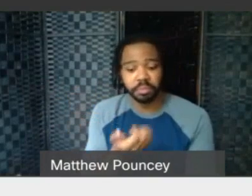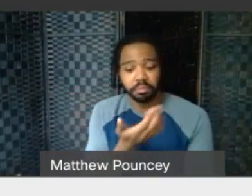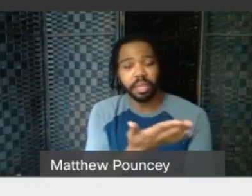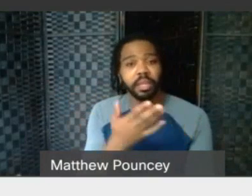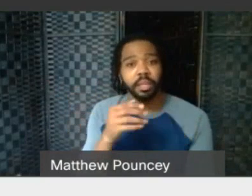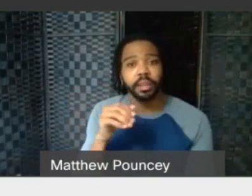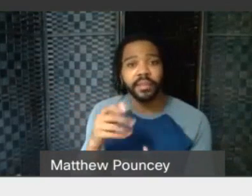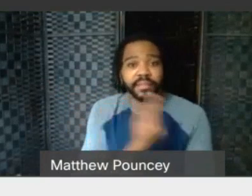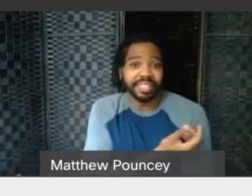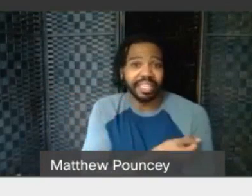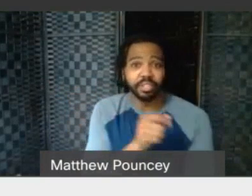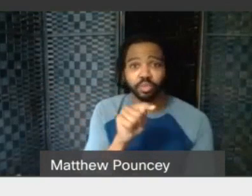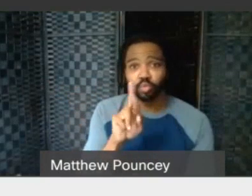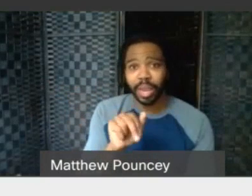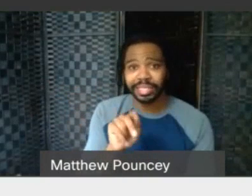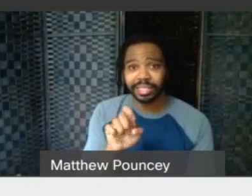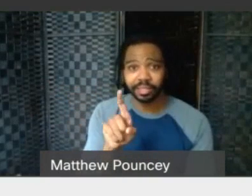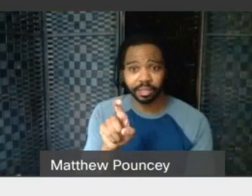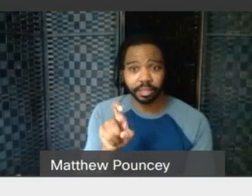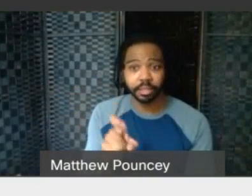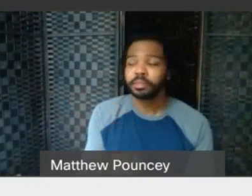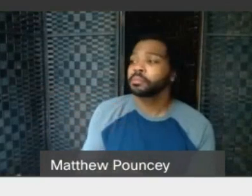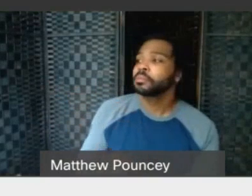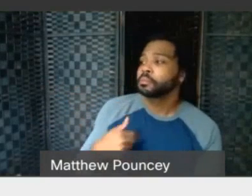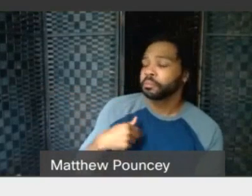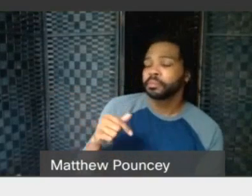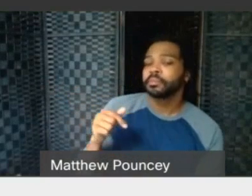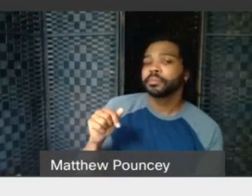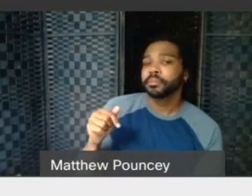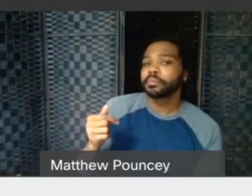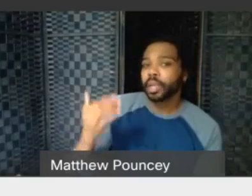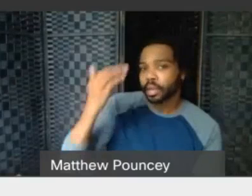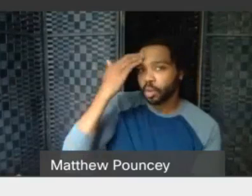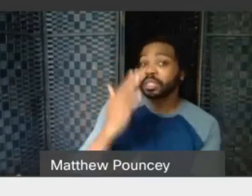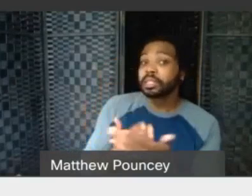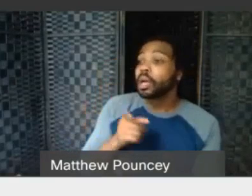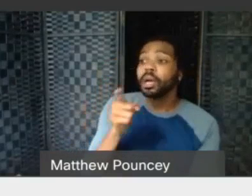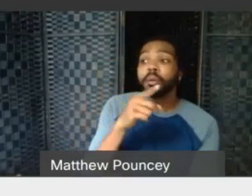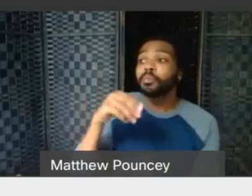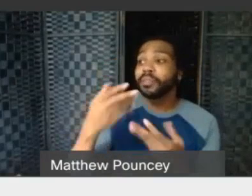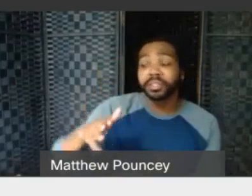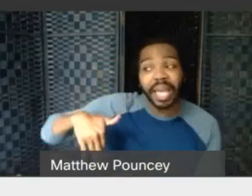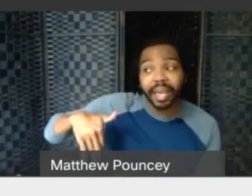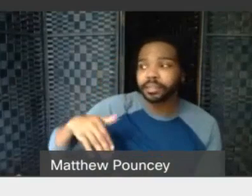were holding out, and that I was deferring to you on that and the steps that are being taken to